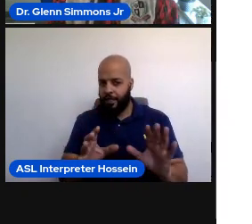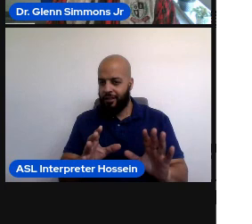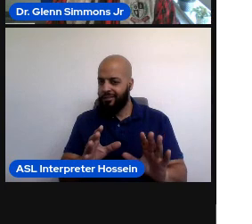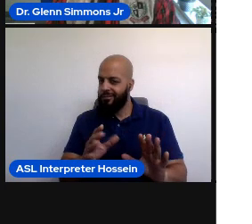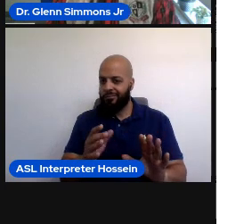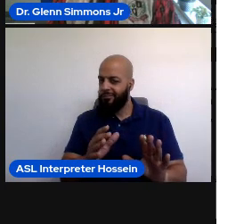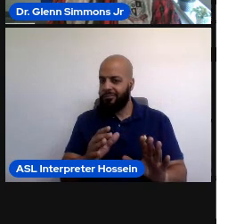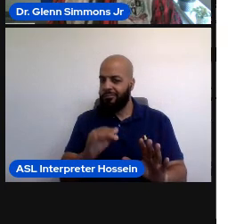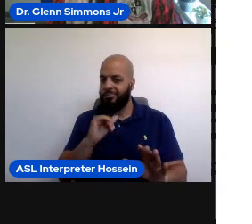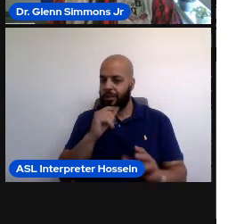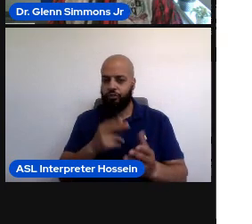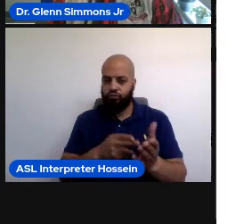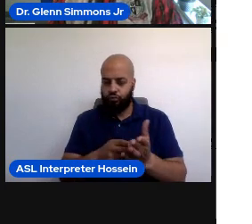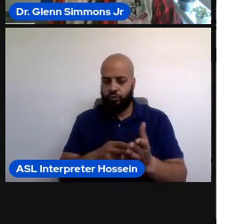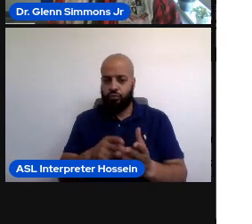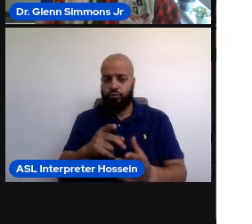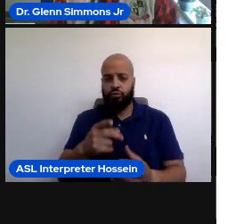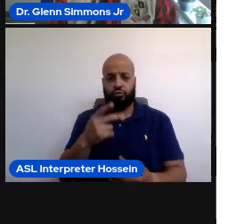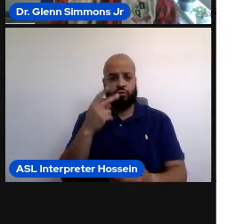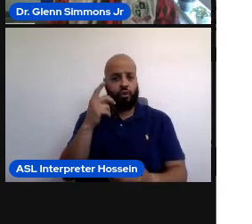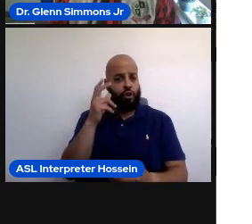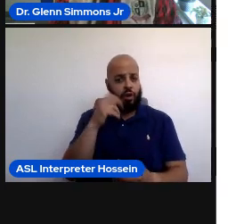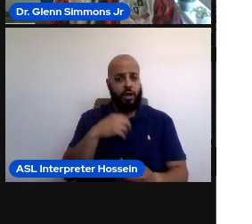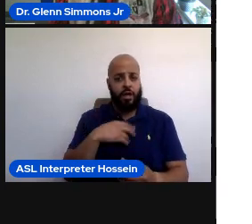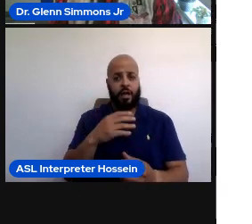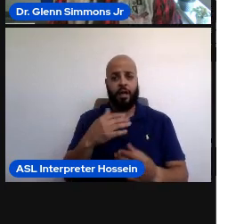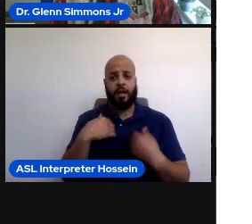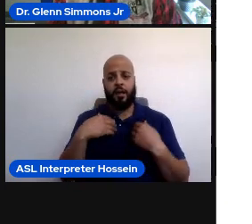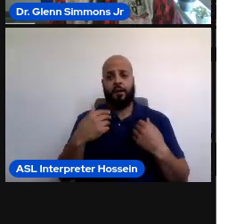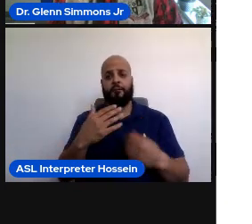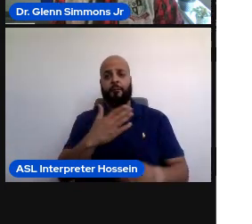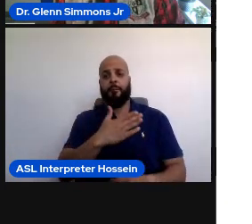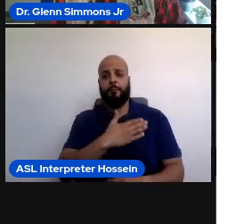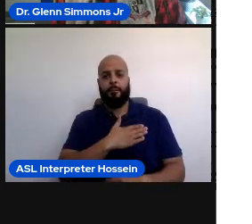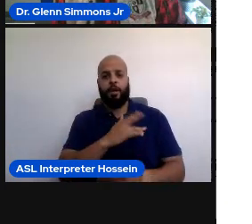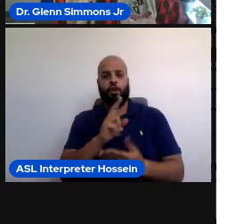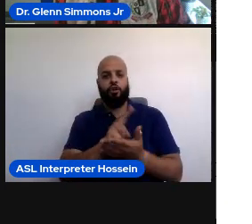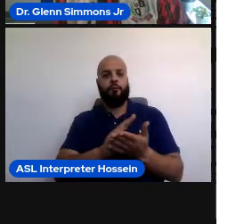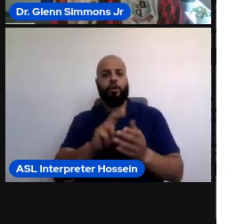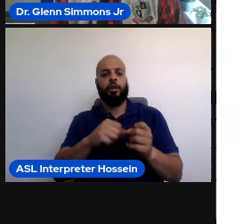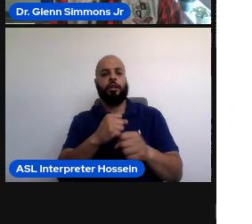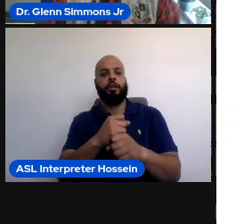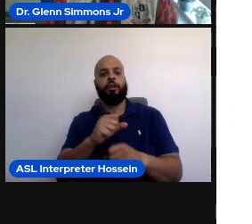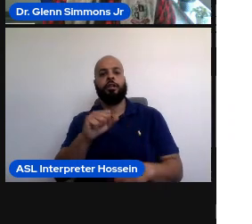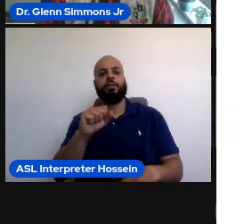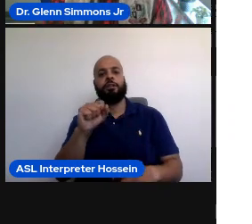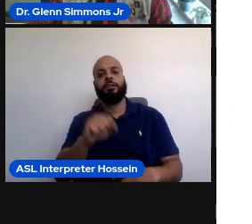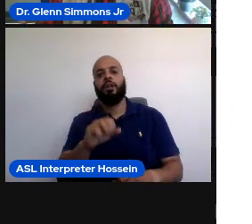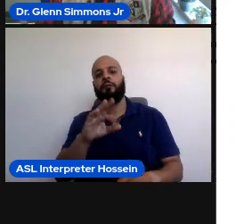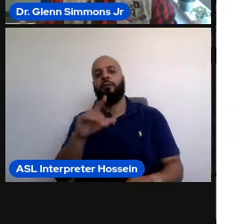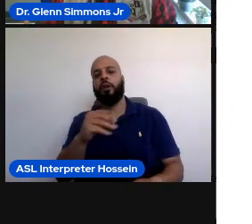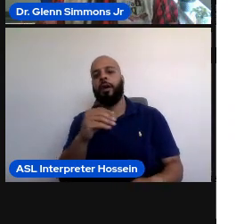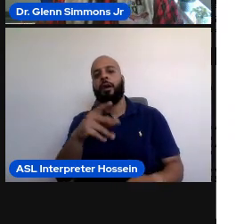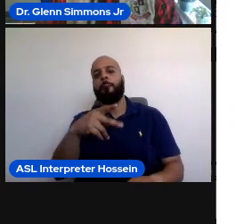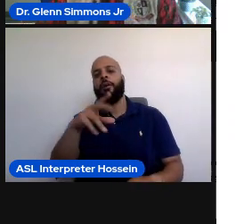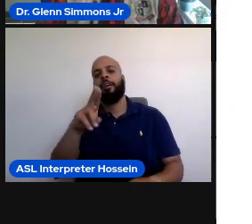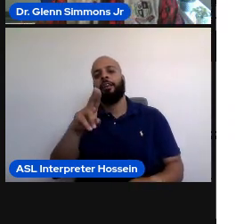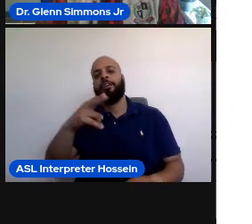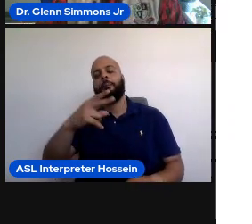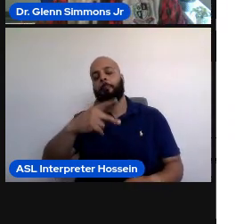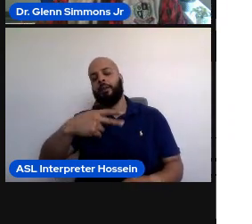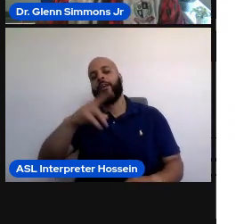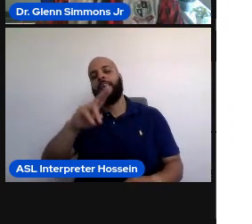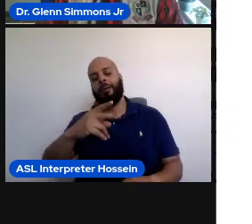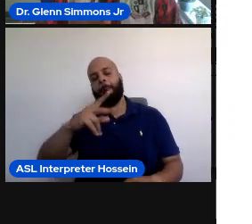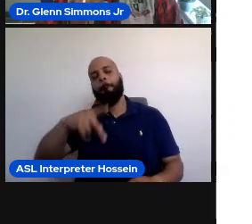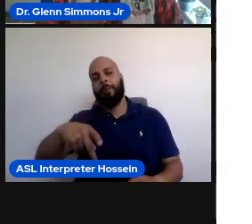As you heard, I spent my undergraduate years at the University of South Florida, and I did my PhD at an HBCU, the awesome Meharry